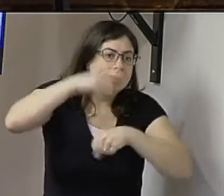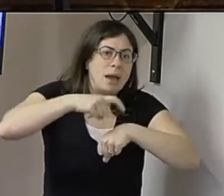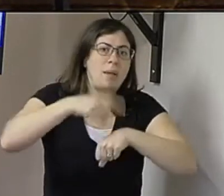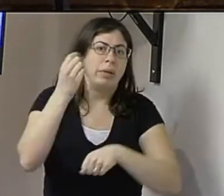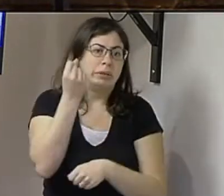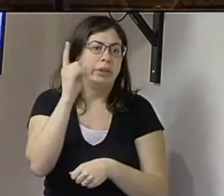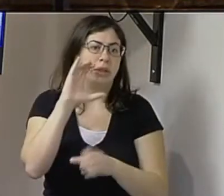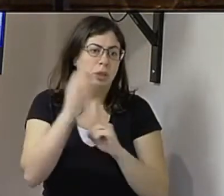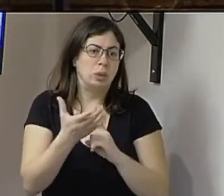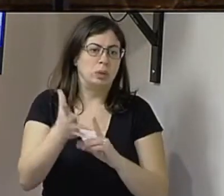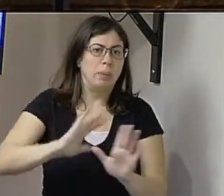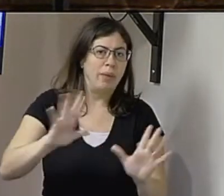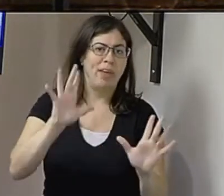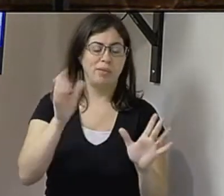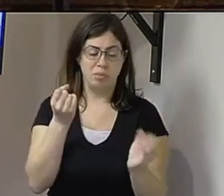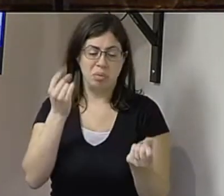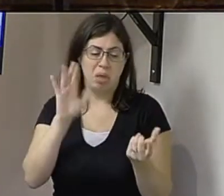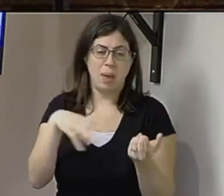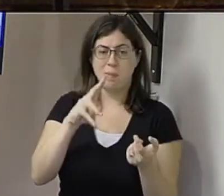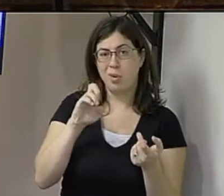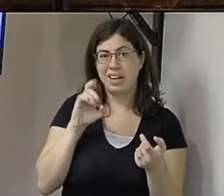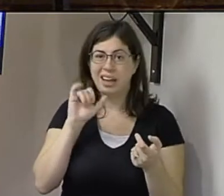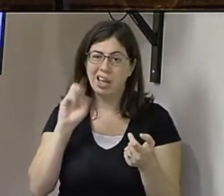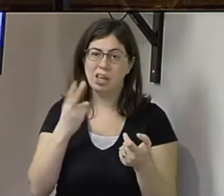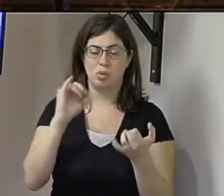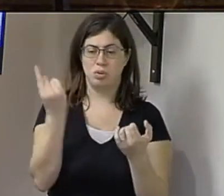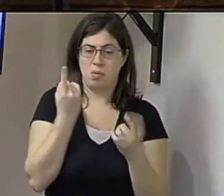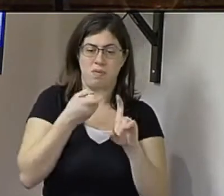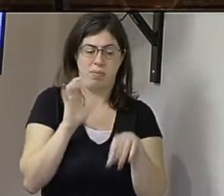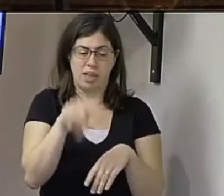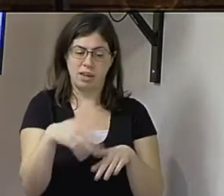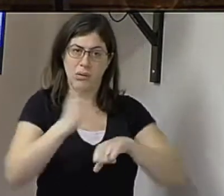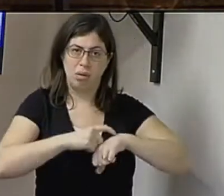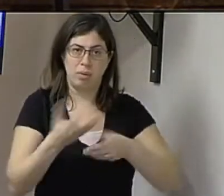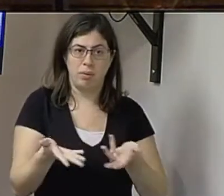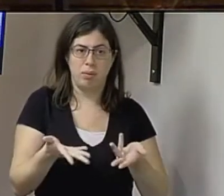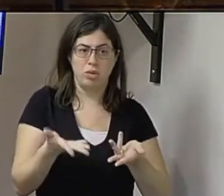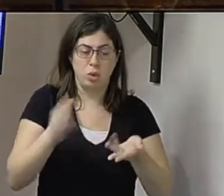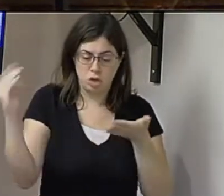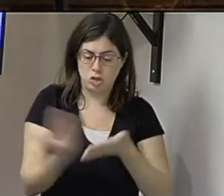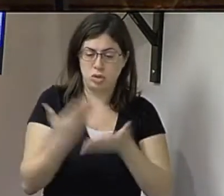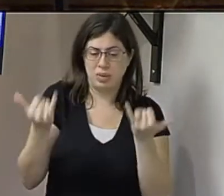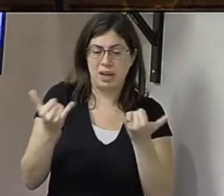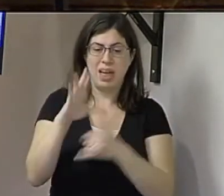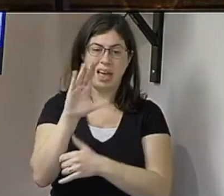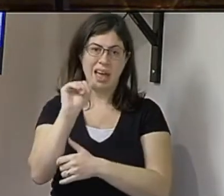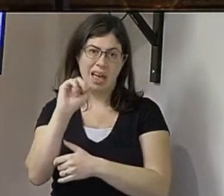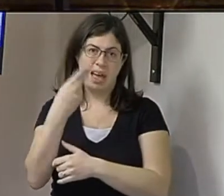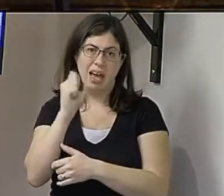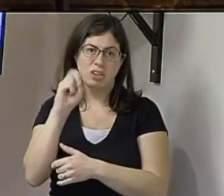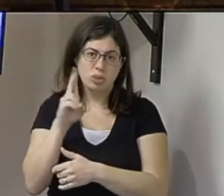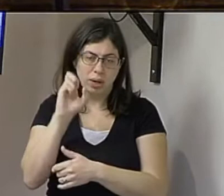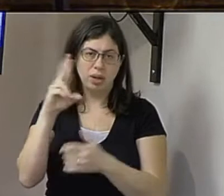like, which would make sense if it came from Mordecai or somebody like that. So he introduces us right away to Ahasuerus or